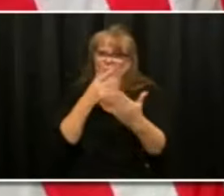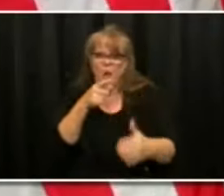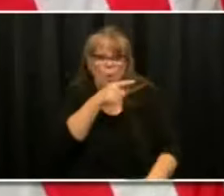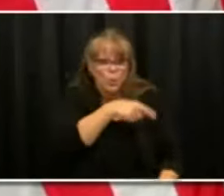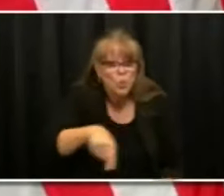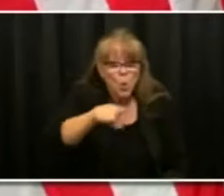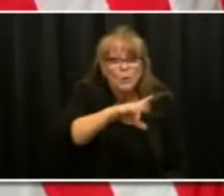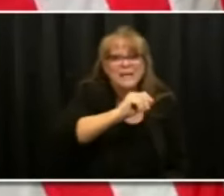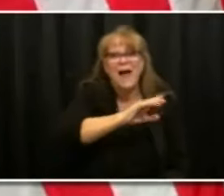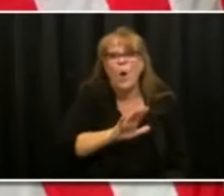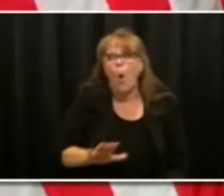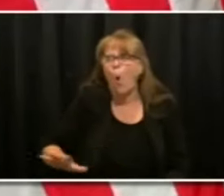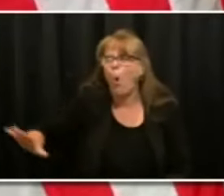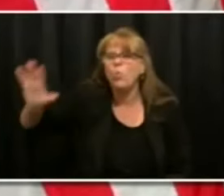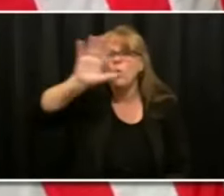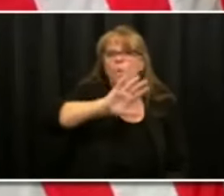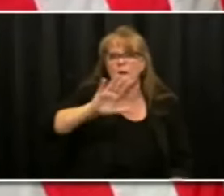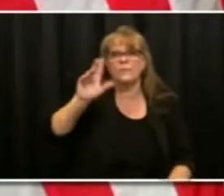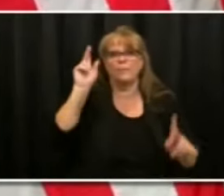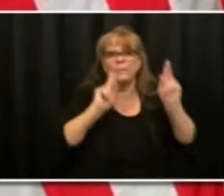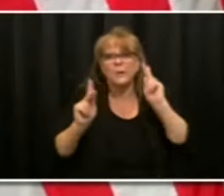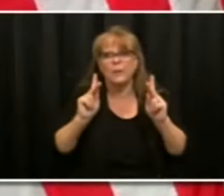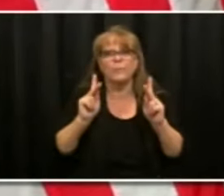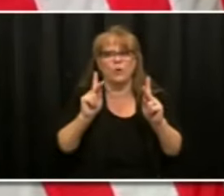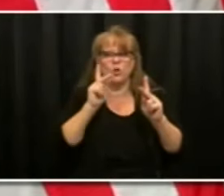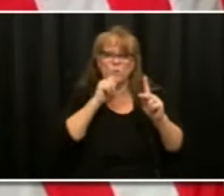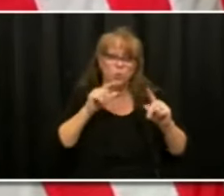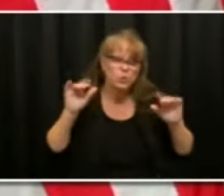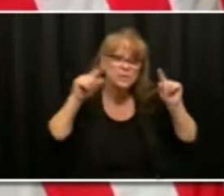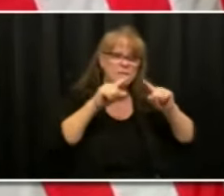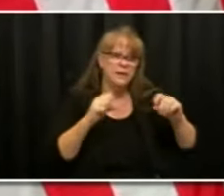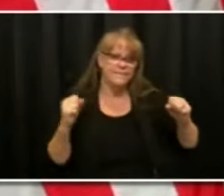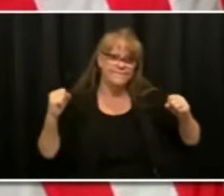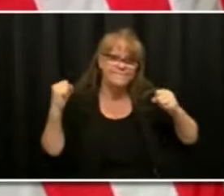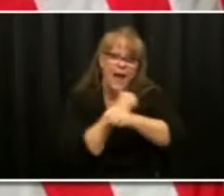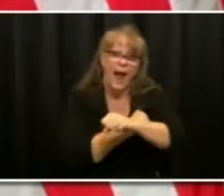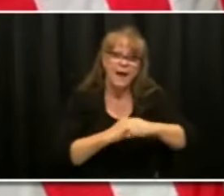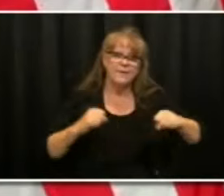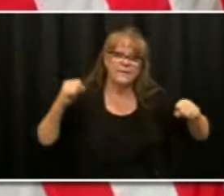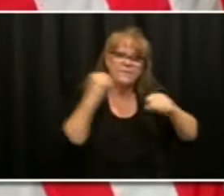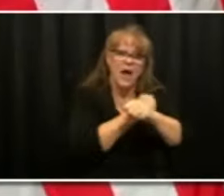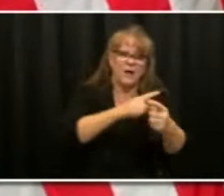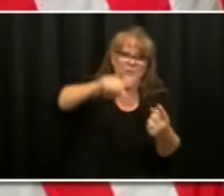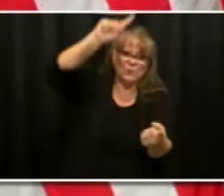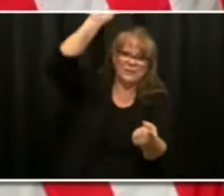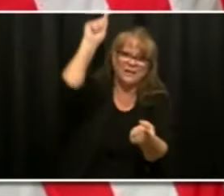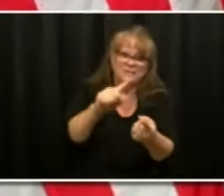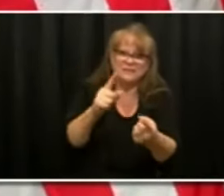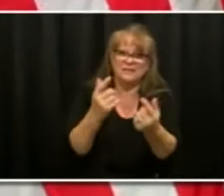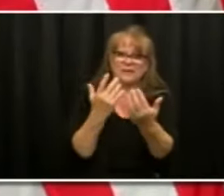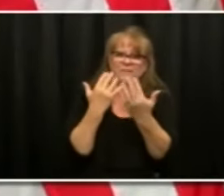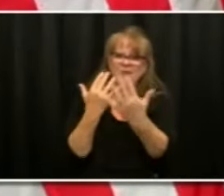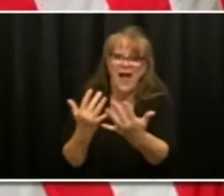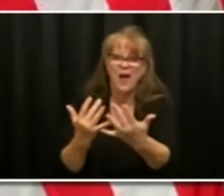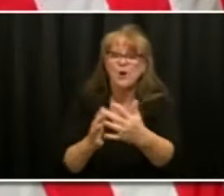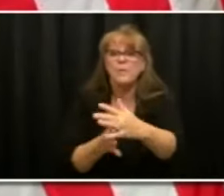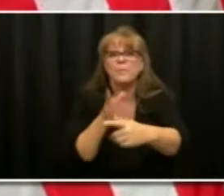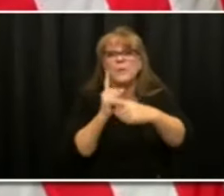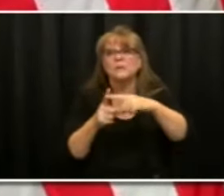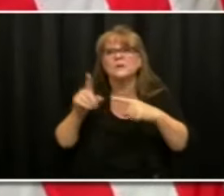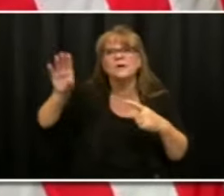the multiple fires across our state, some of whom are professional firefighters, others of whom, like Dan, have day jobs,